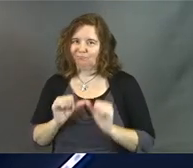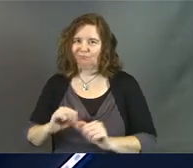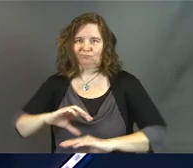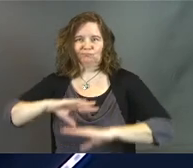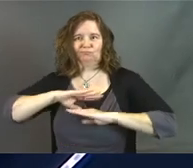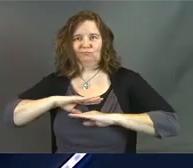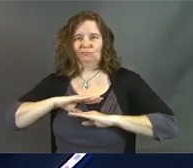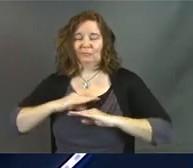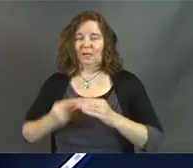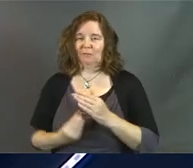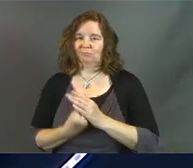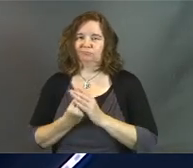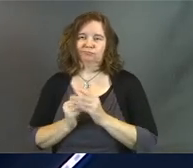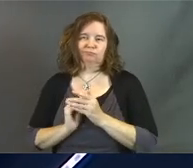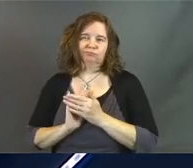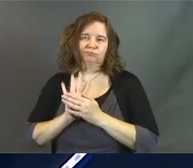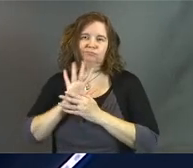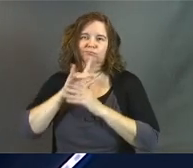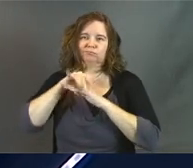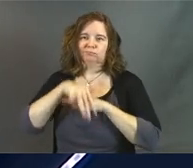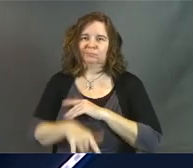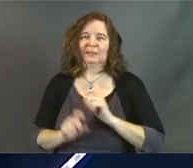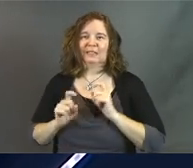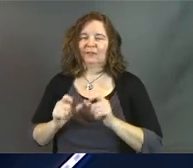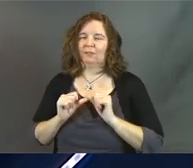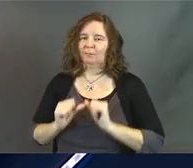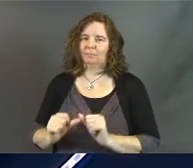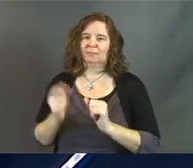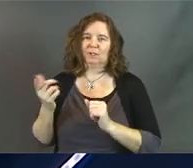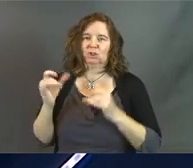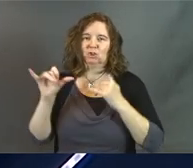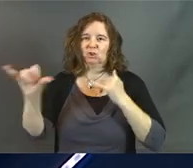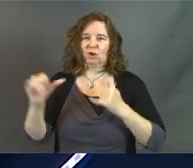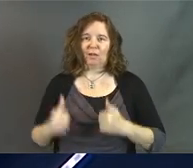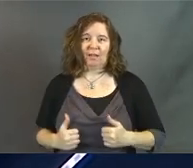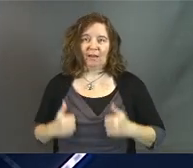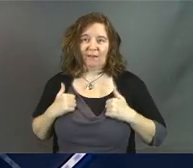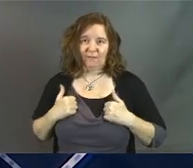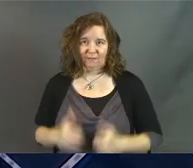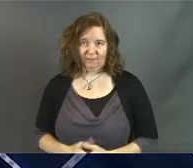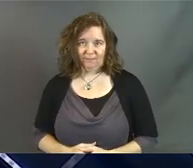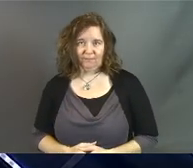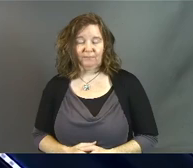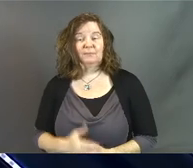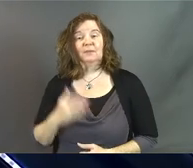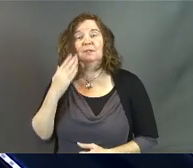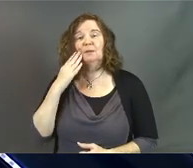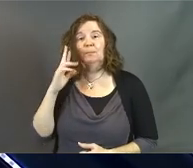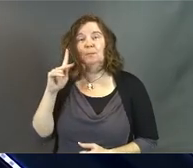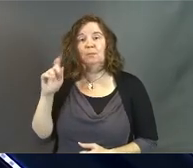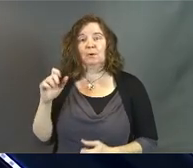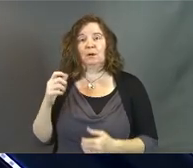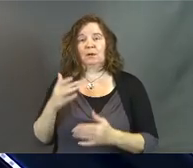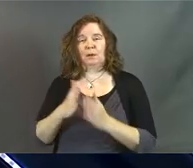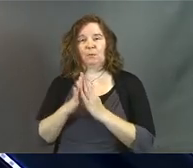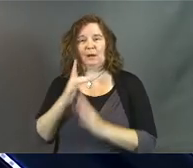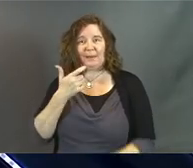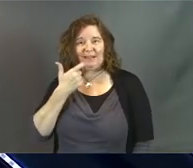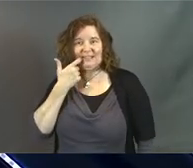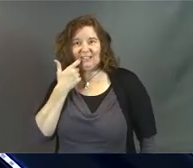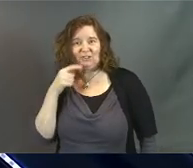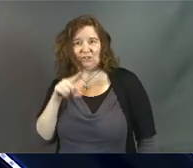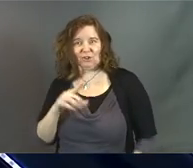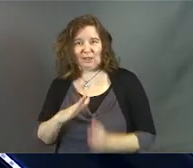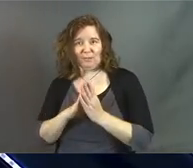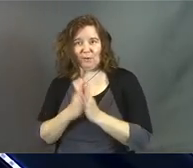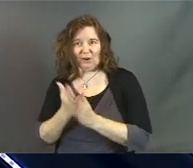becomes a fresh, bubbling spring within them, giving them eternal life. You know, Brooke prayed about addictions